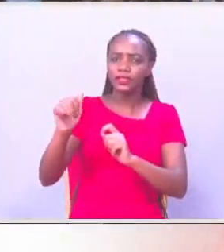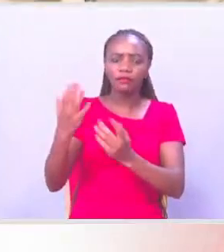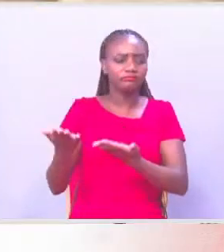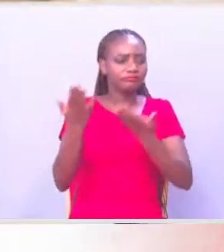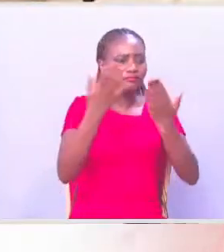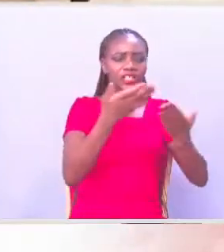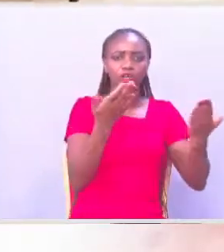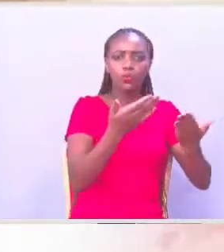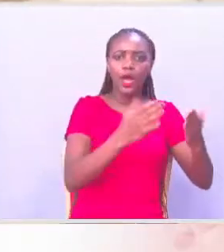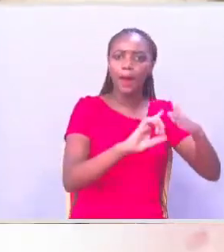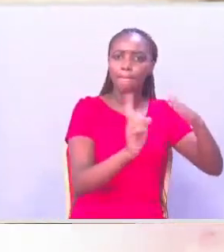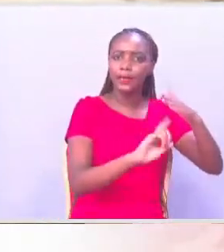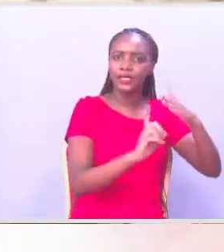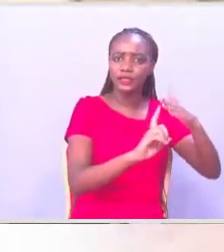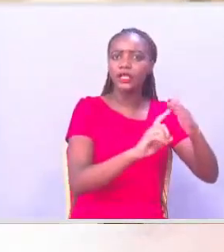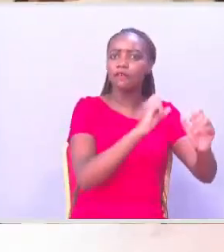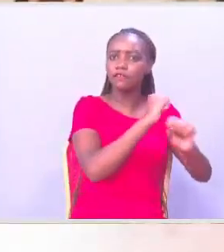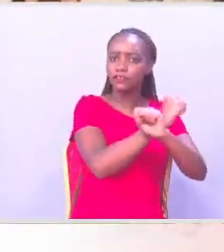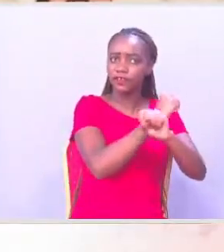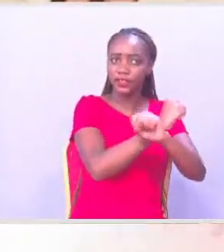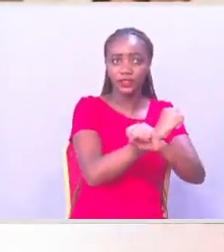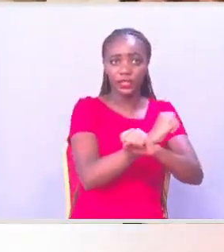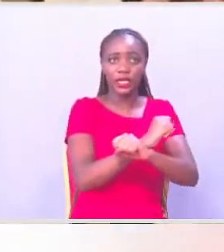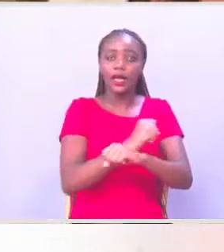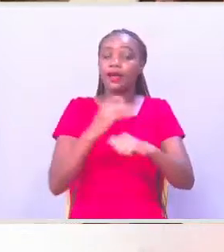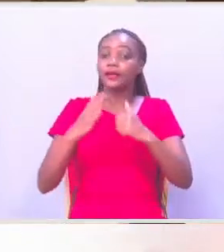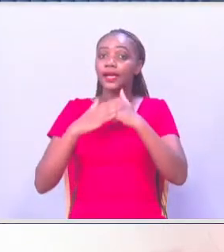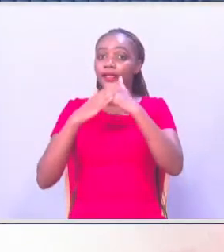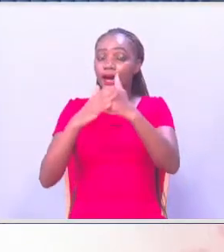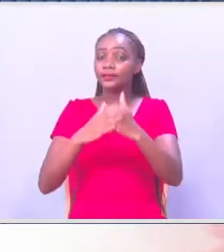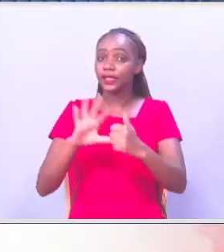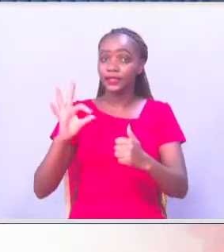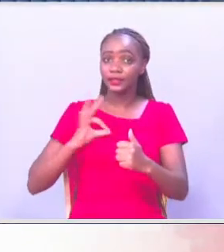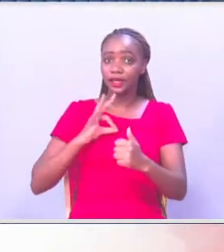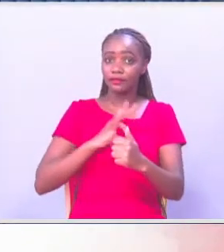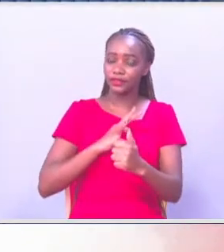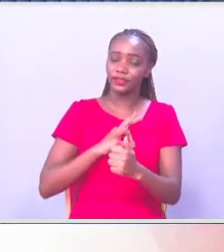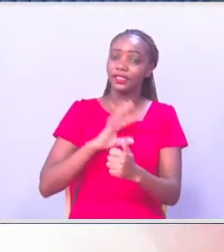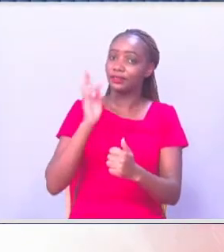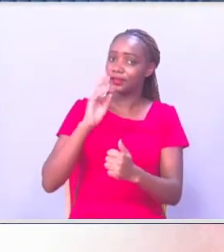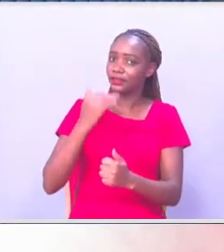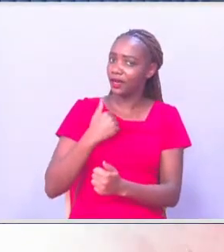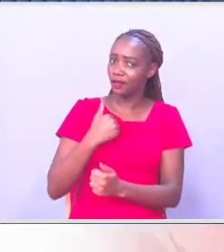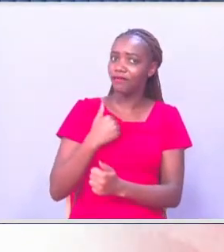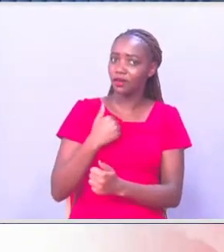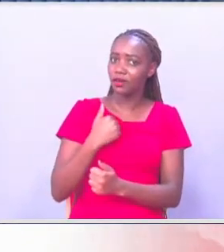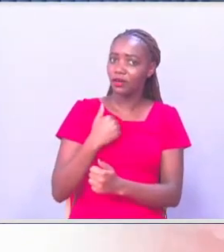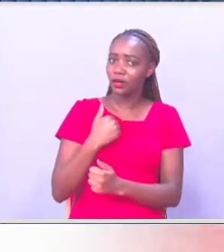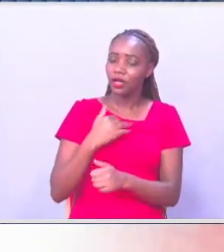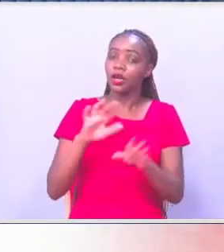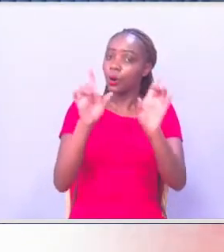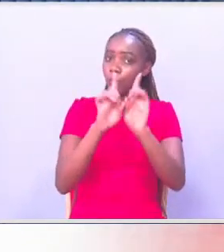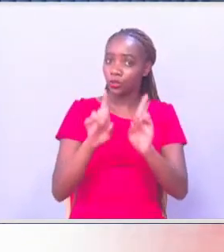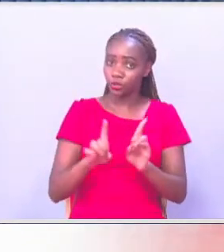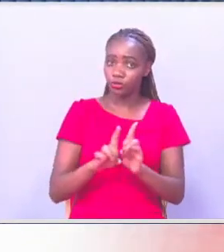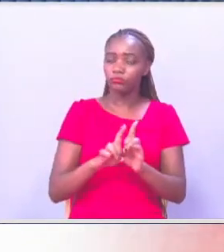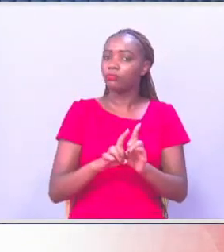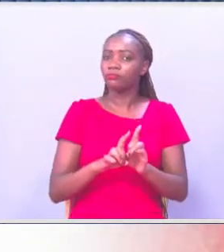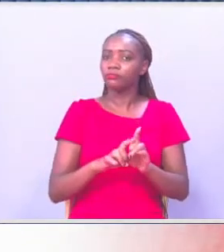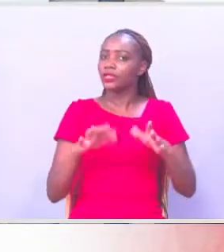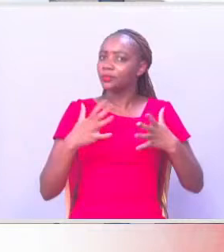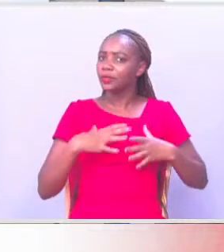Defense has put the livelihoods of over 900 employees in the authority at risk, a move that has elicited